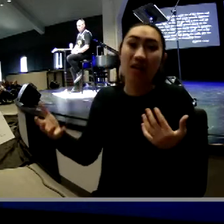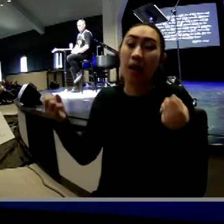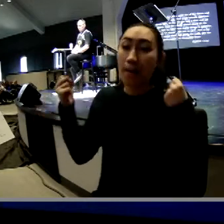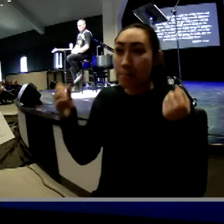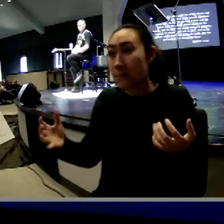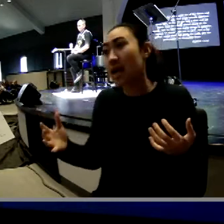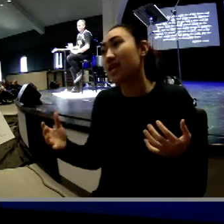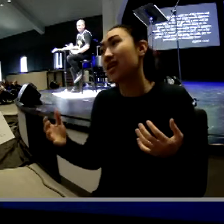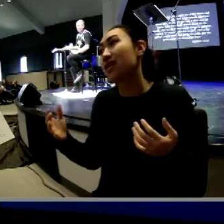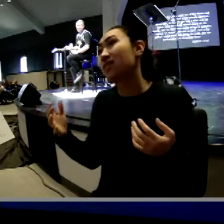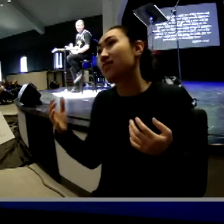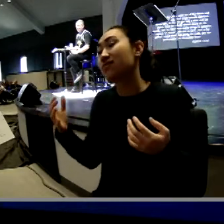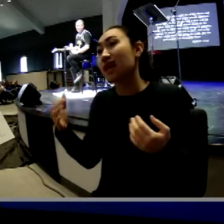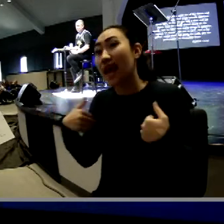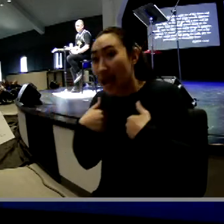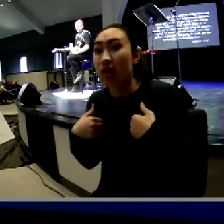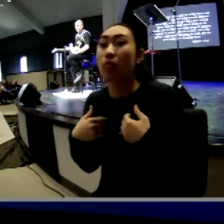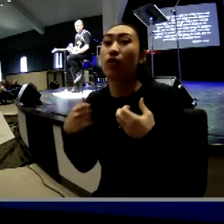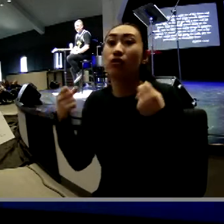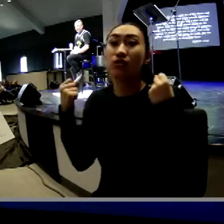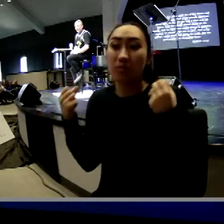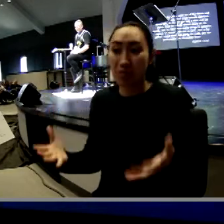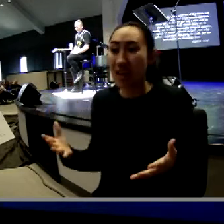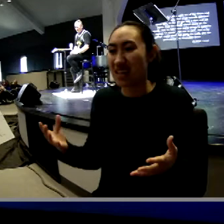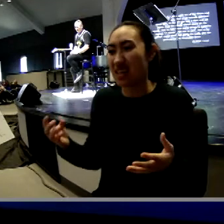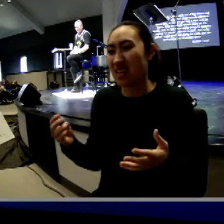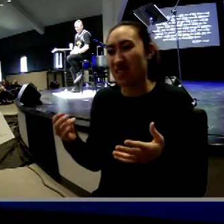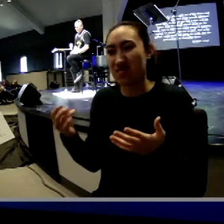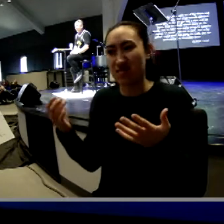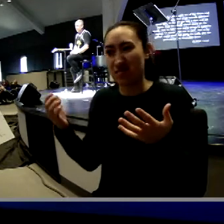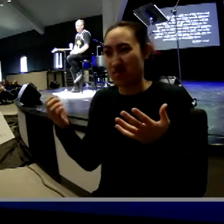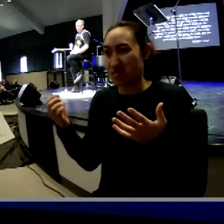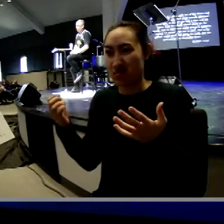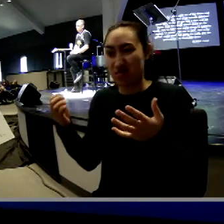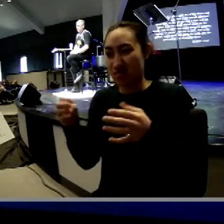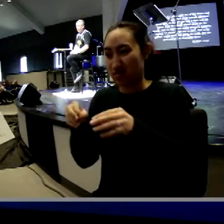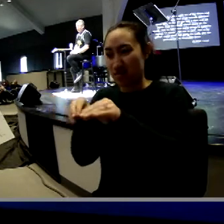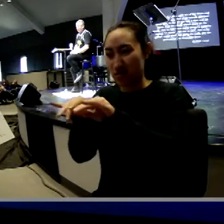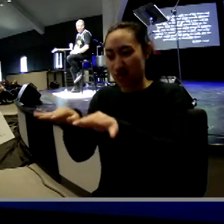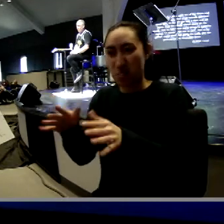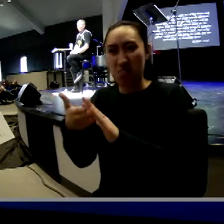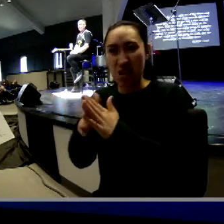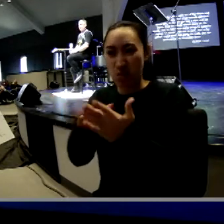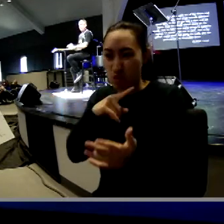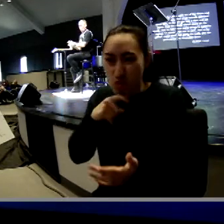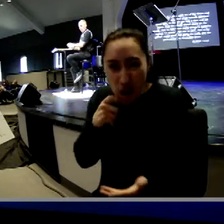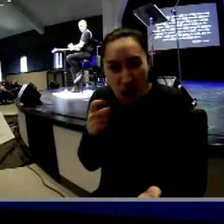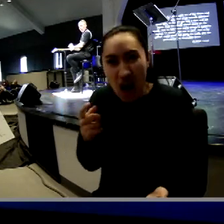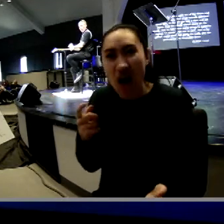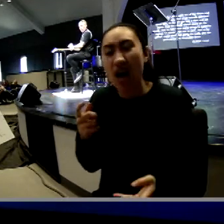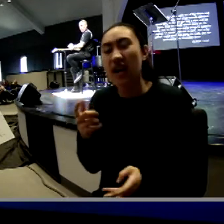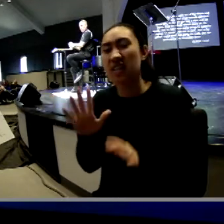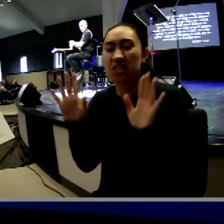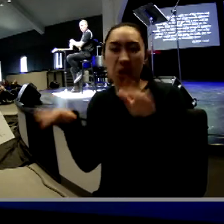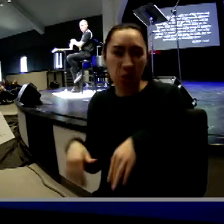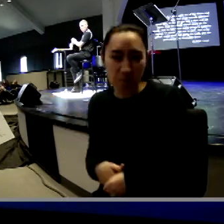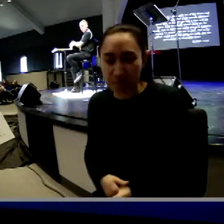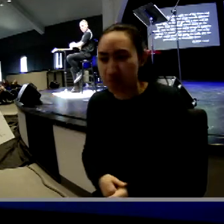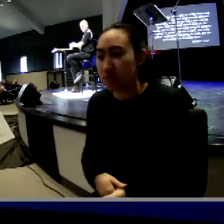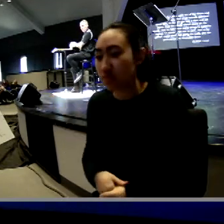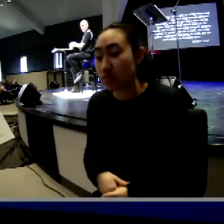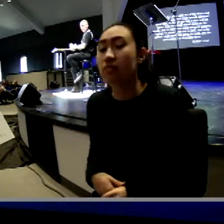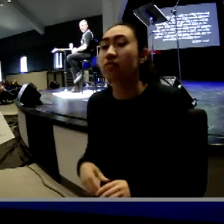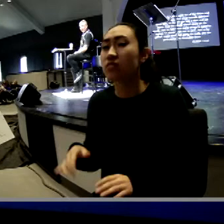farmers. It's because they didn't have a lot of rain. Now, technically, this part of the world that Jesus